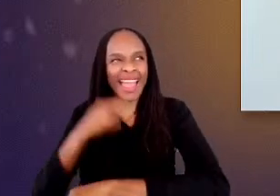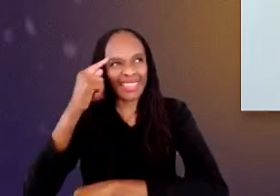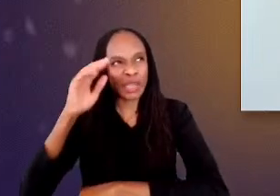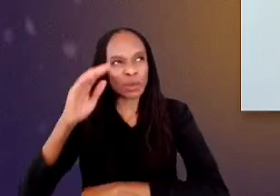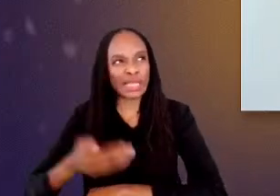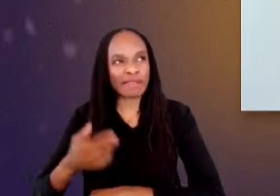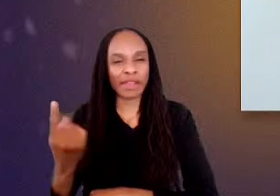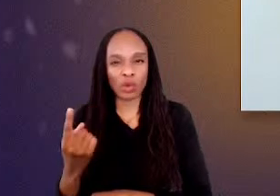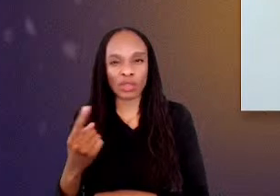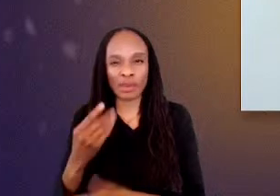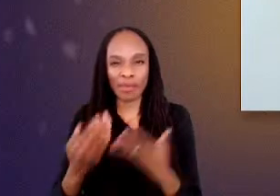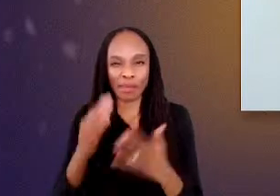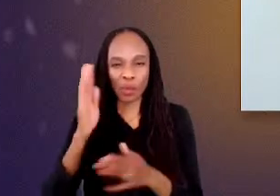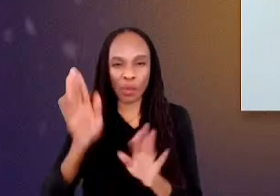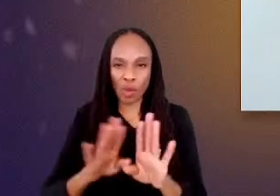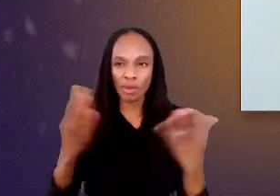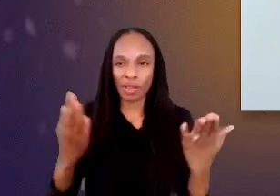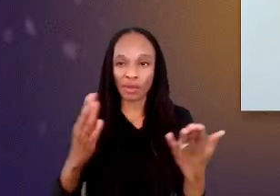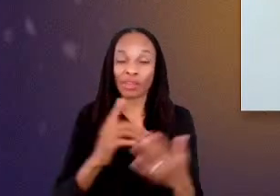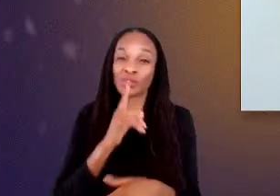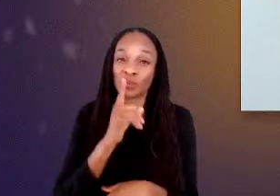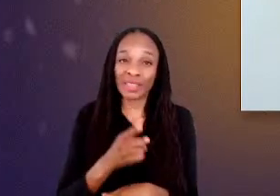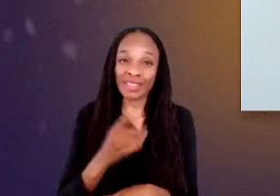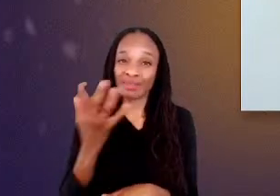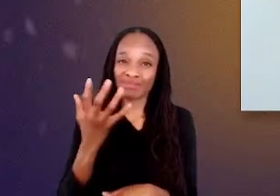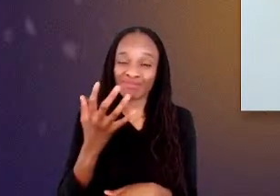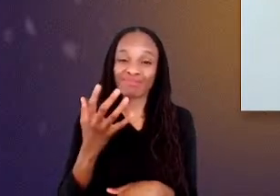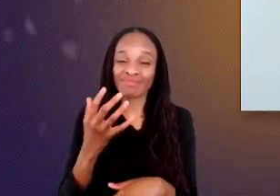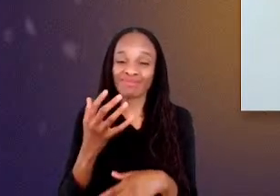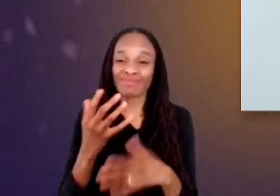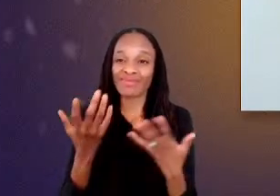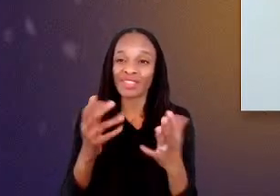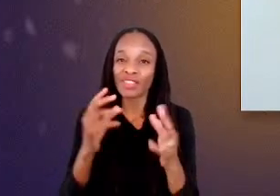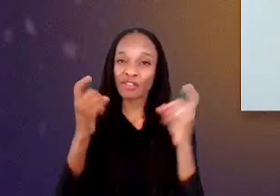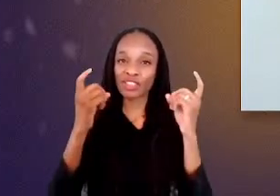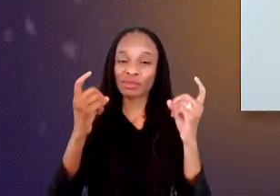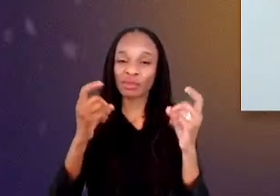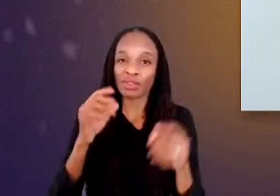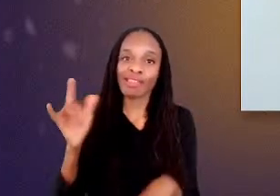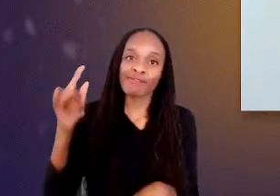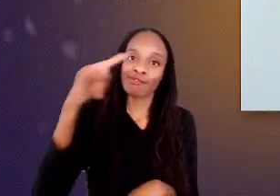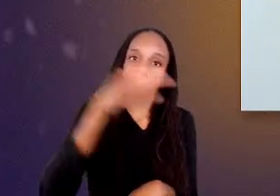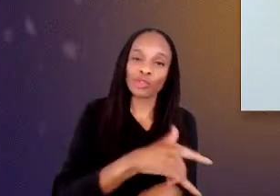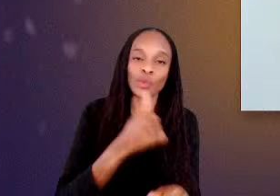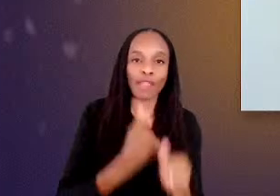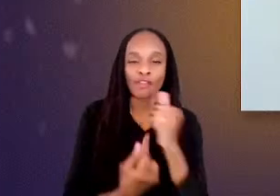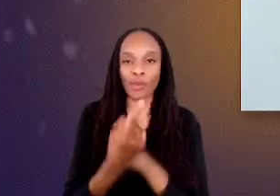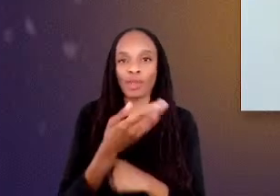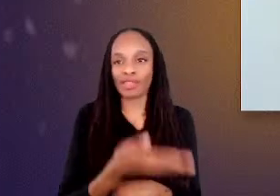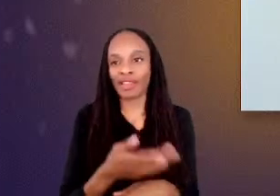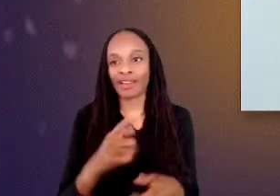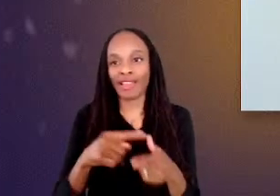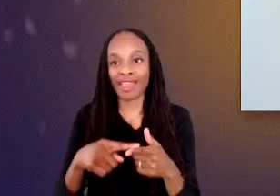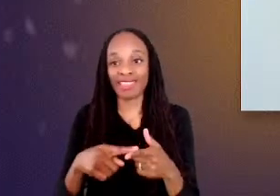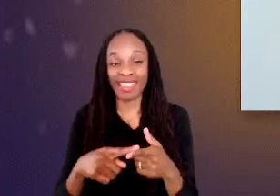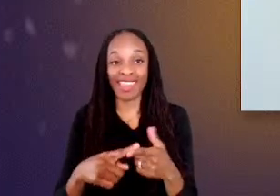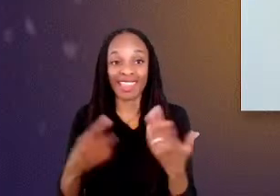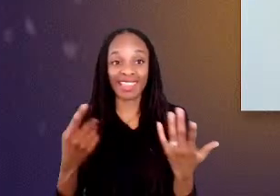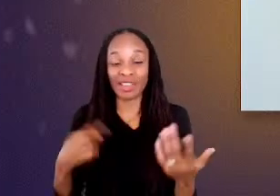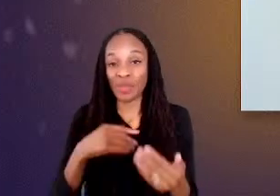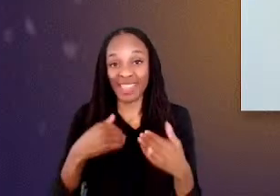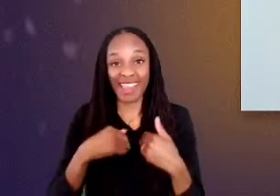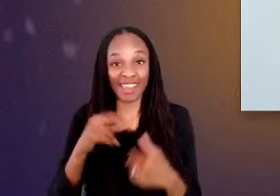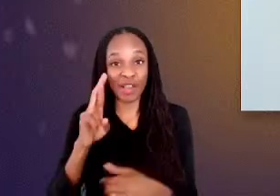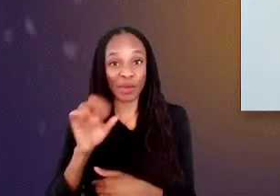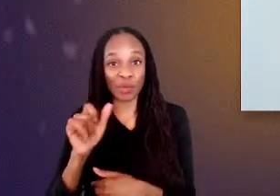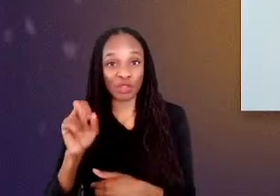be opening it up. It was an incredible festival. They flew everyone out there to Sharjah. They put us up in a beach resort for 10 days.